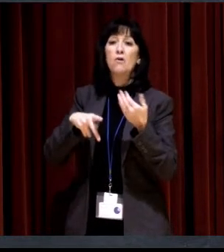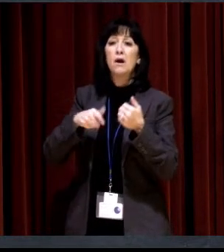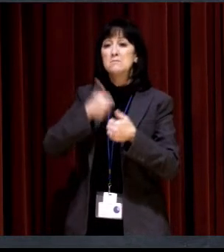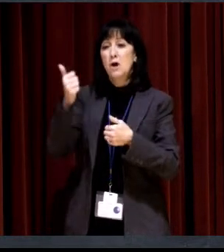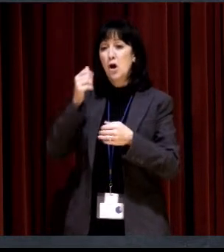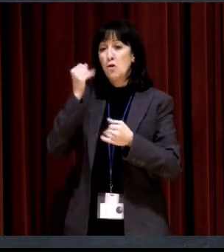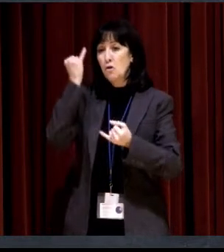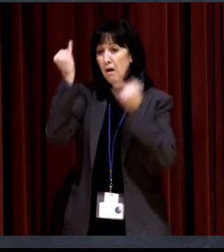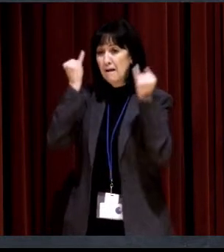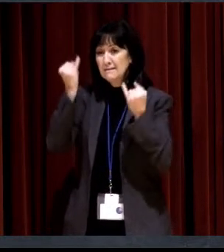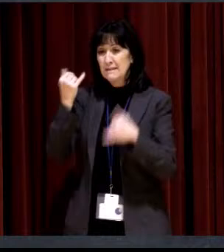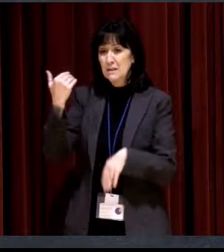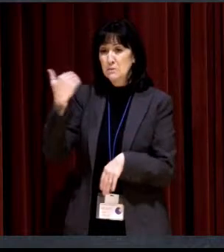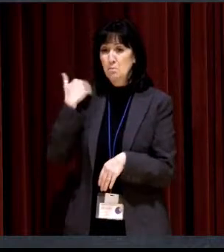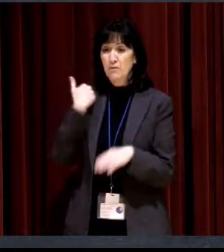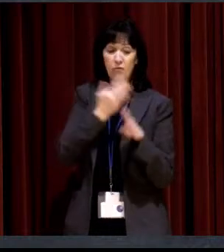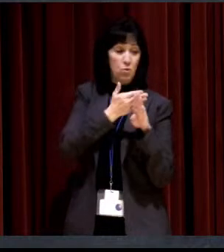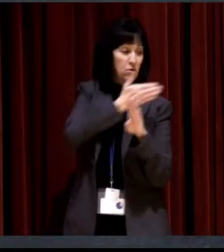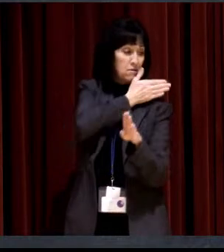time?